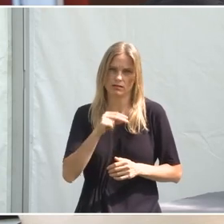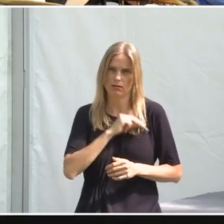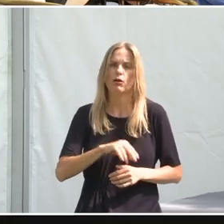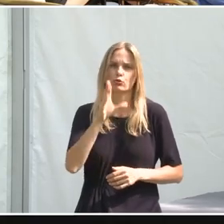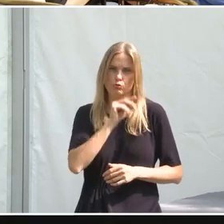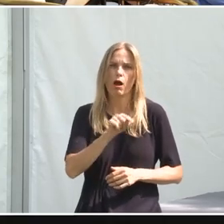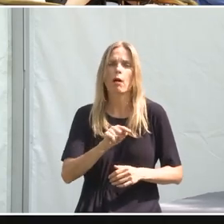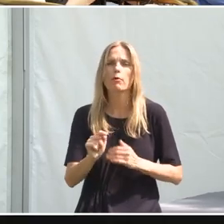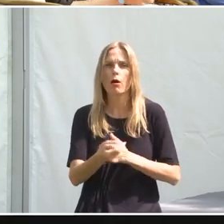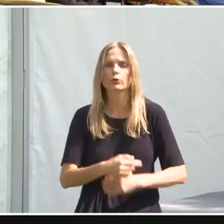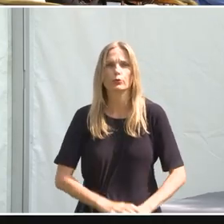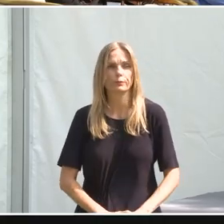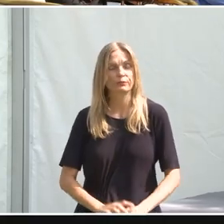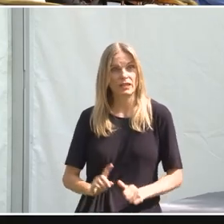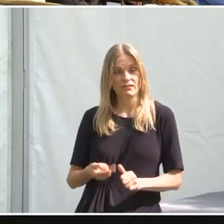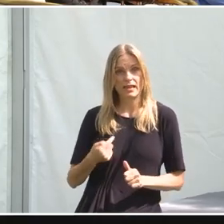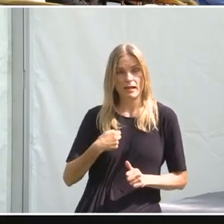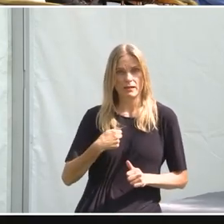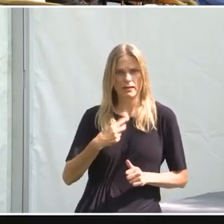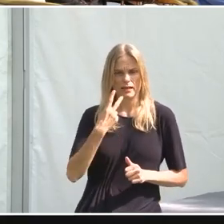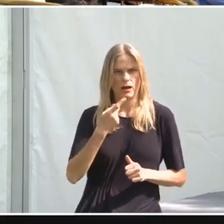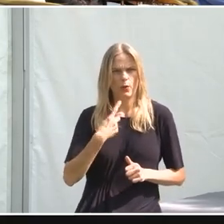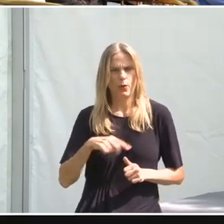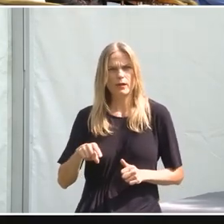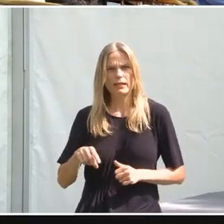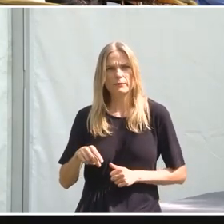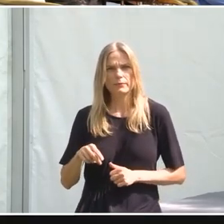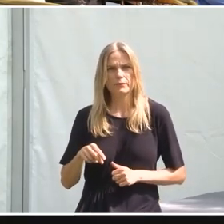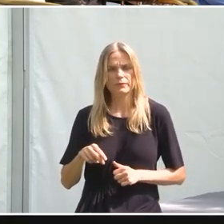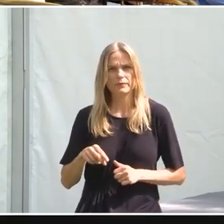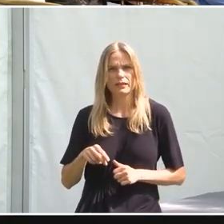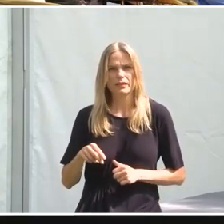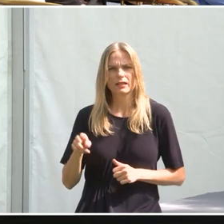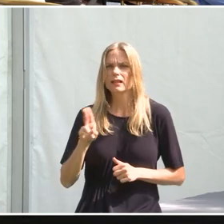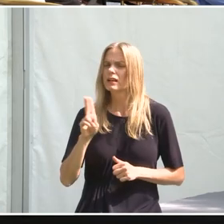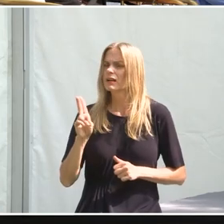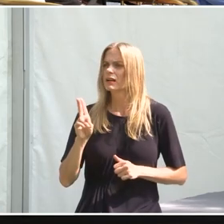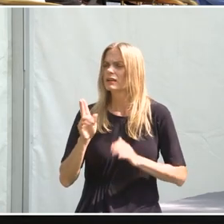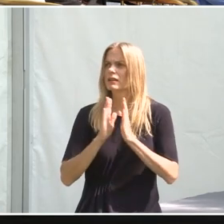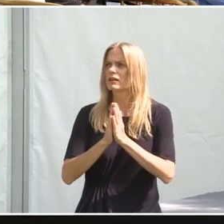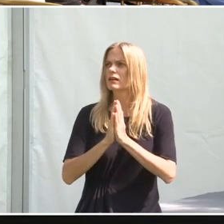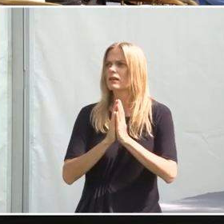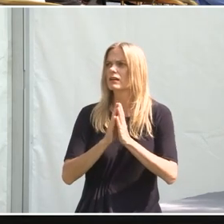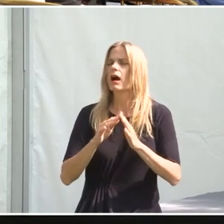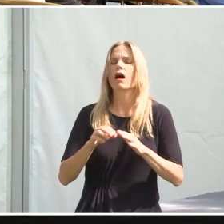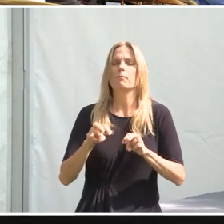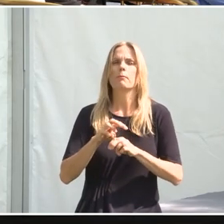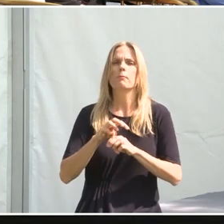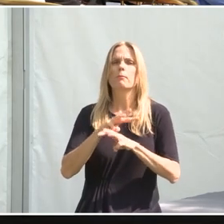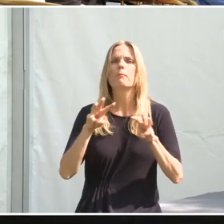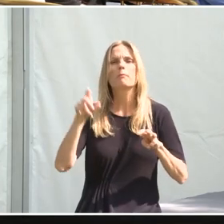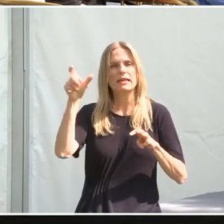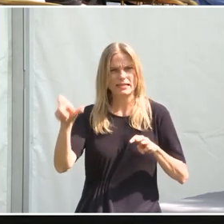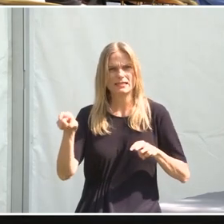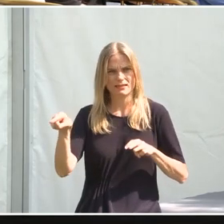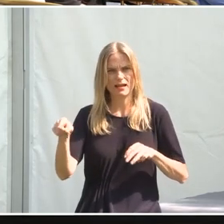Yeah, and actually I saw that Nordisk Ministerråd had asked, I think, a group of young people and asked